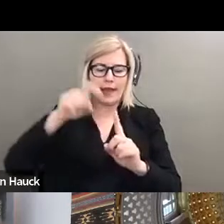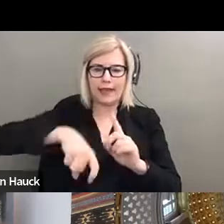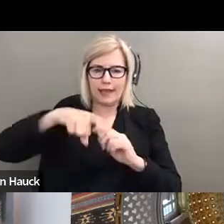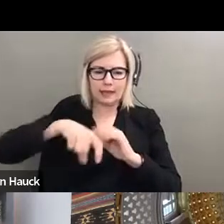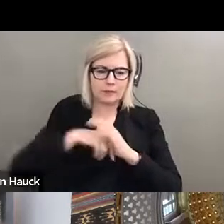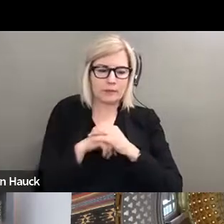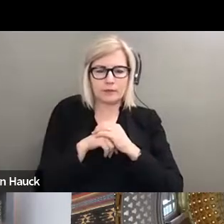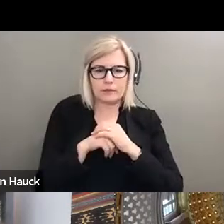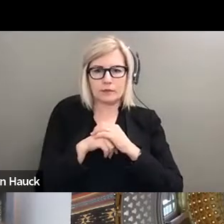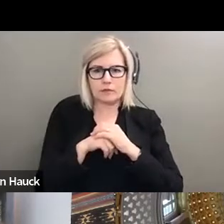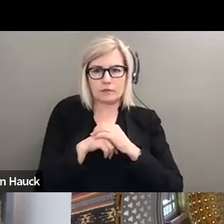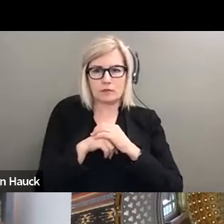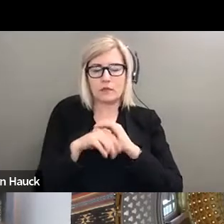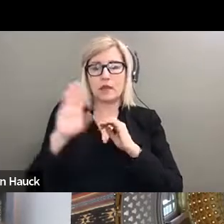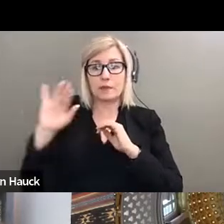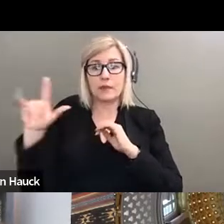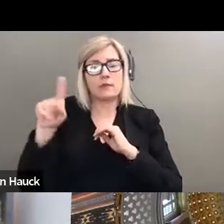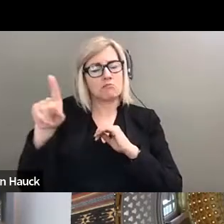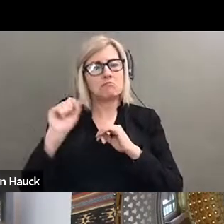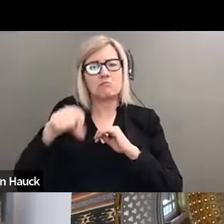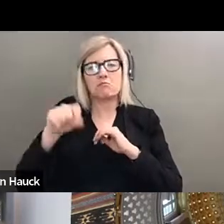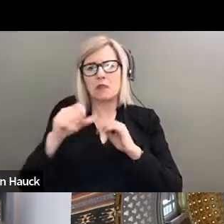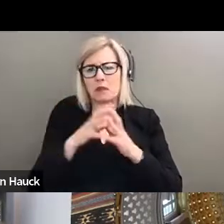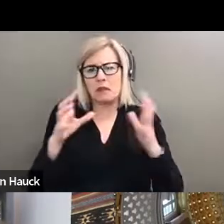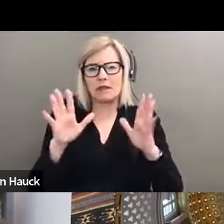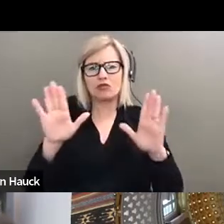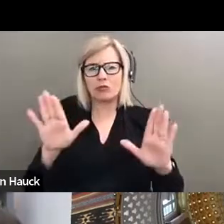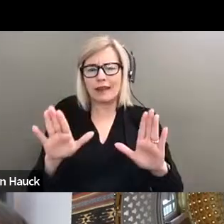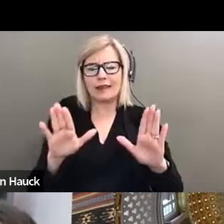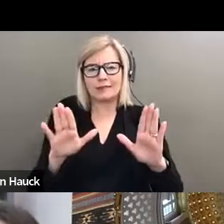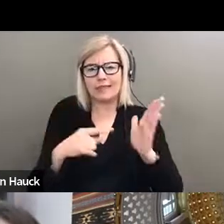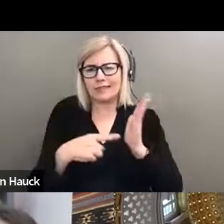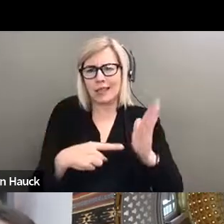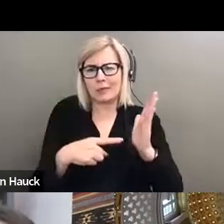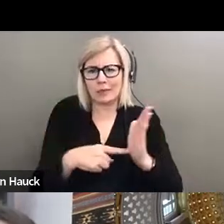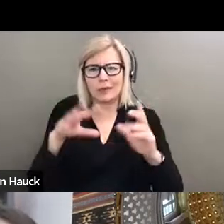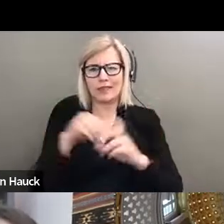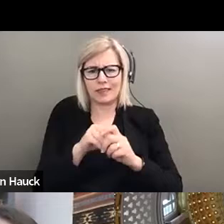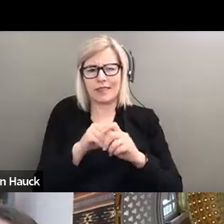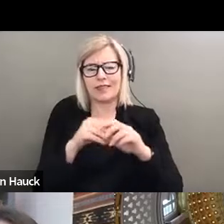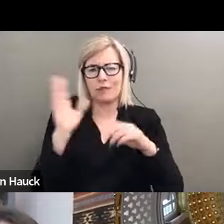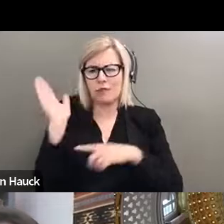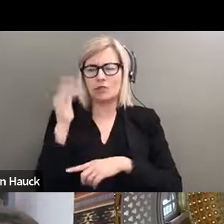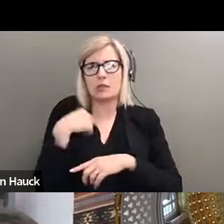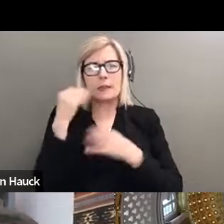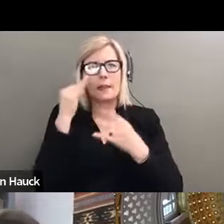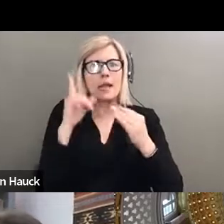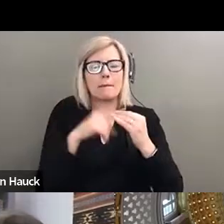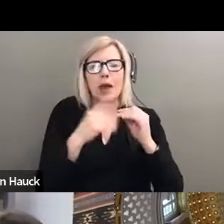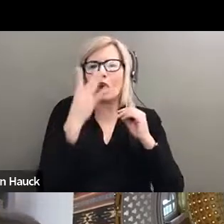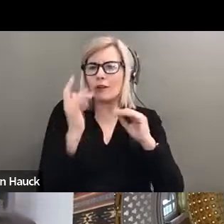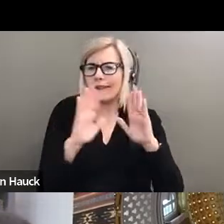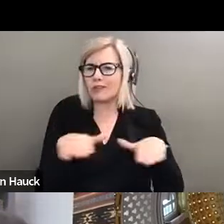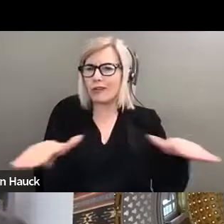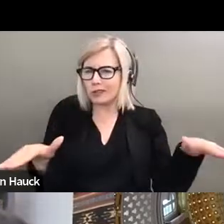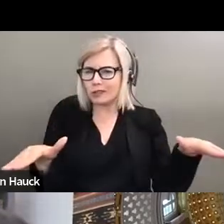so yeah, there was a lot of great like examples in the presentation, and I was thinking about early childhood, for example,